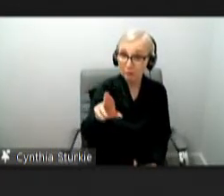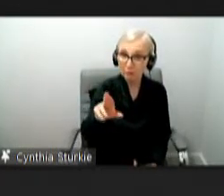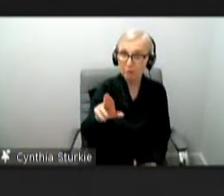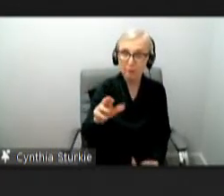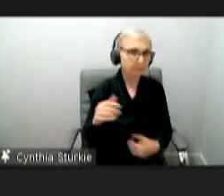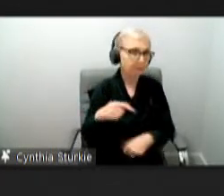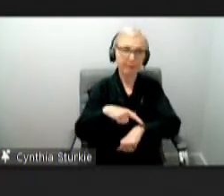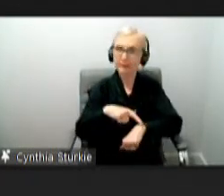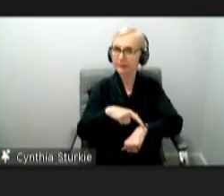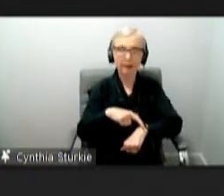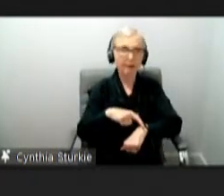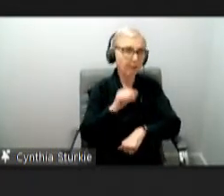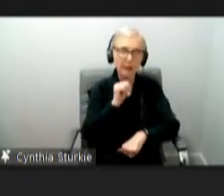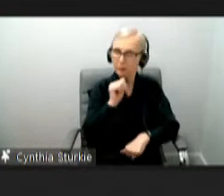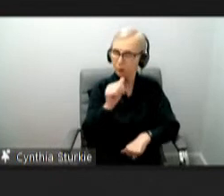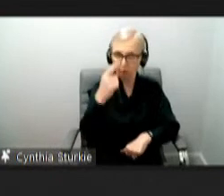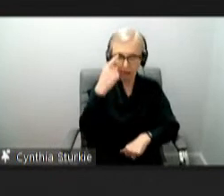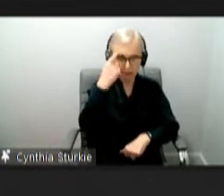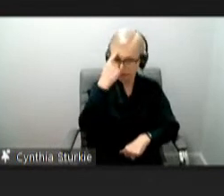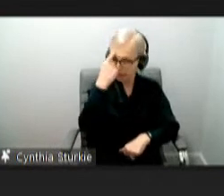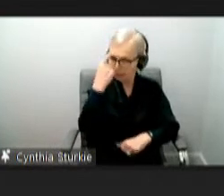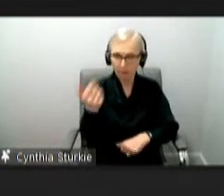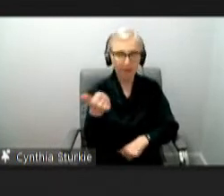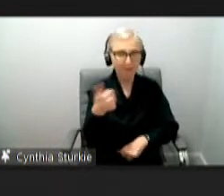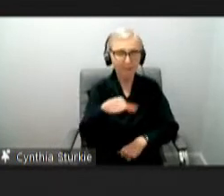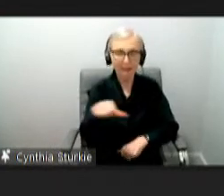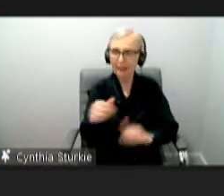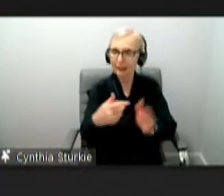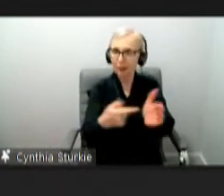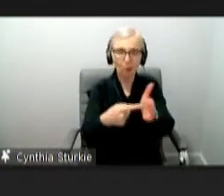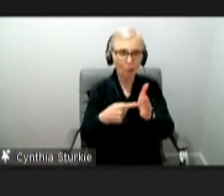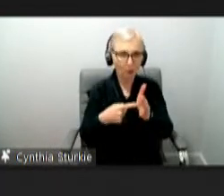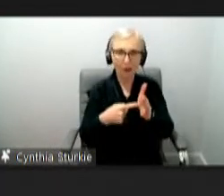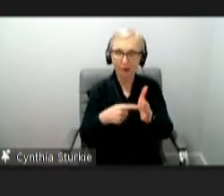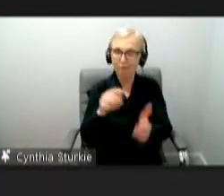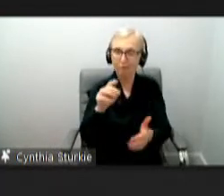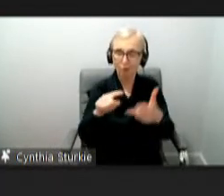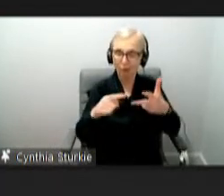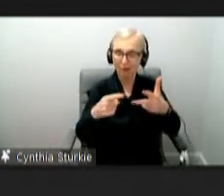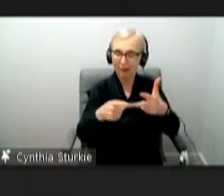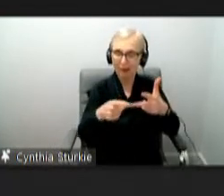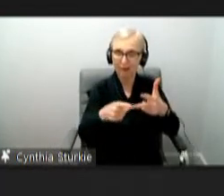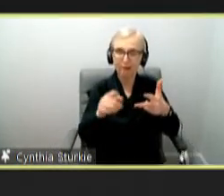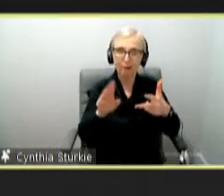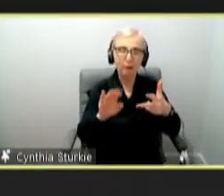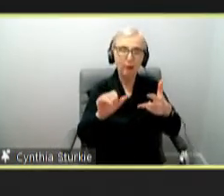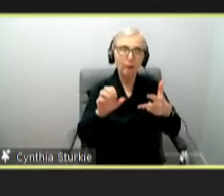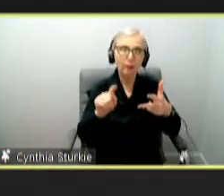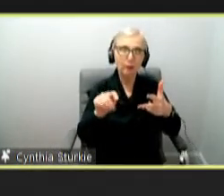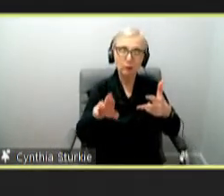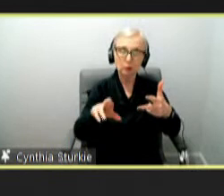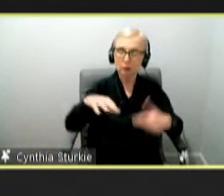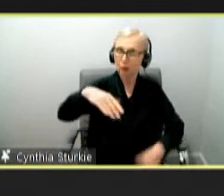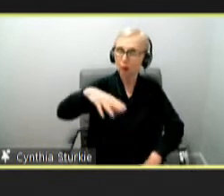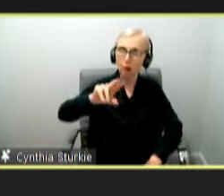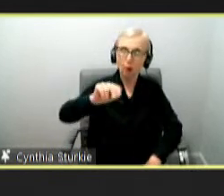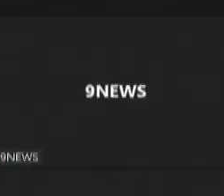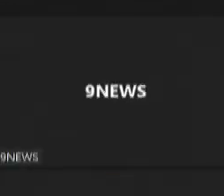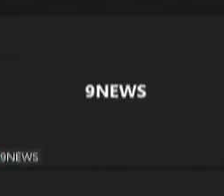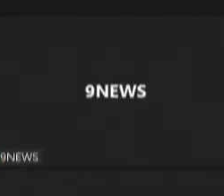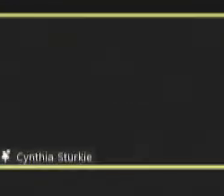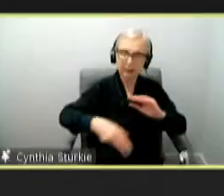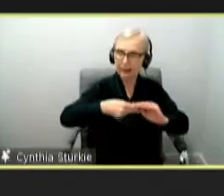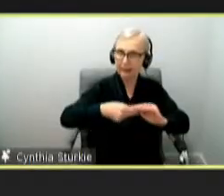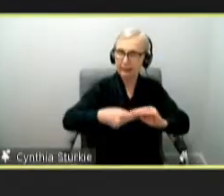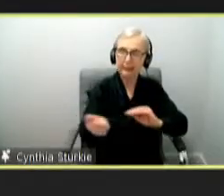At this time, I do not believe we have any requirements around boosters. Scott, please weigh in there if you think. No, we have not added any